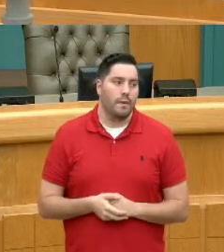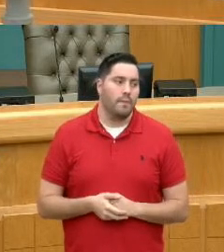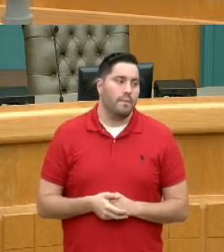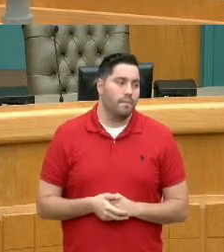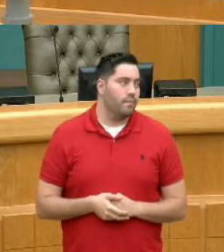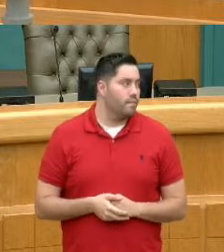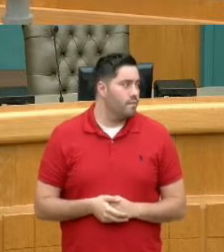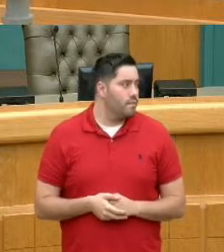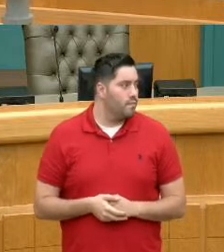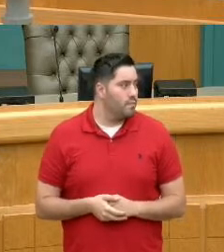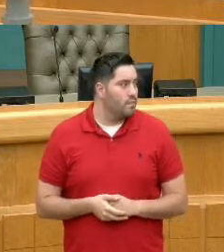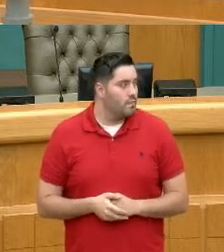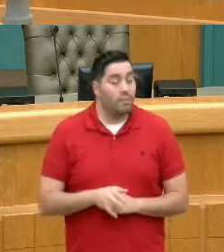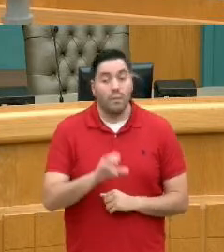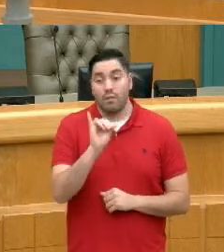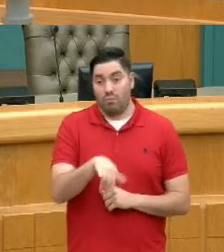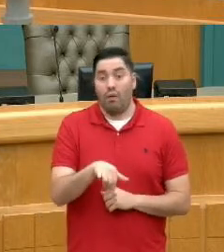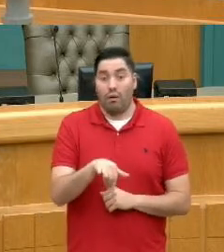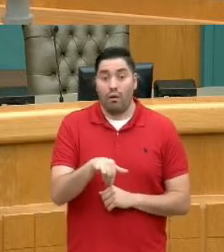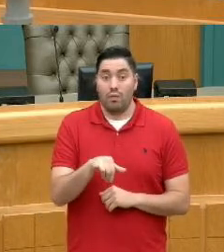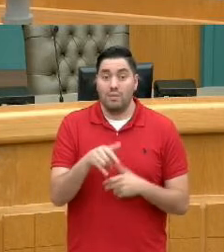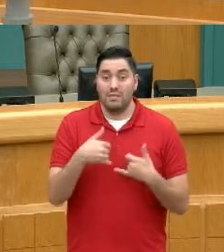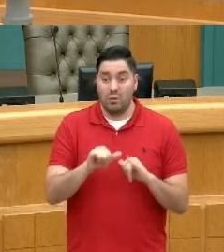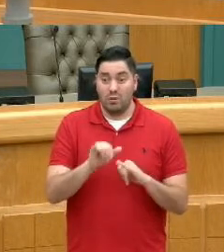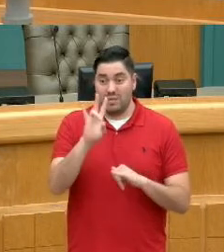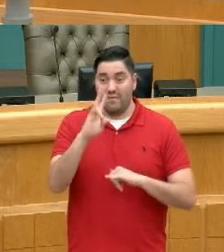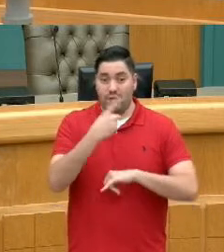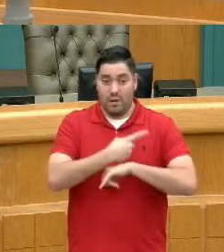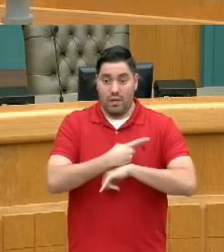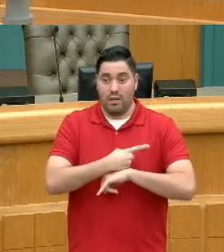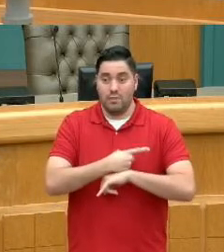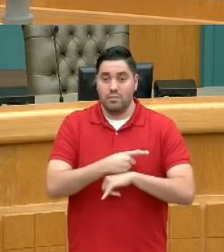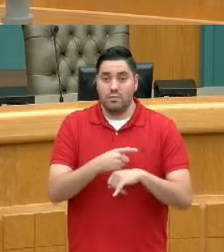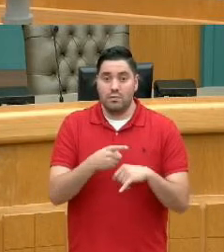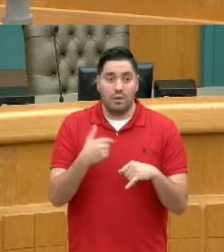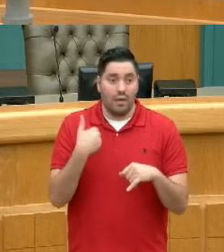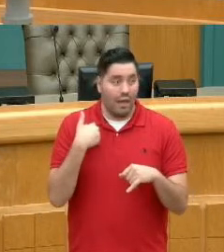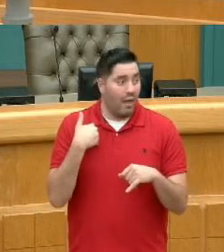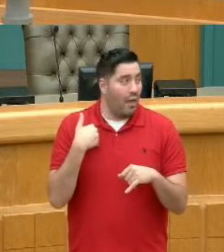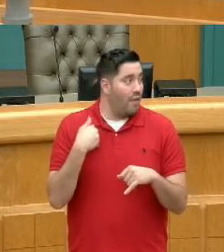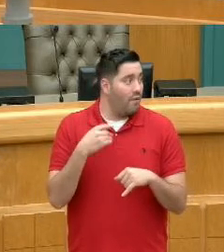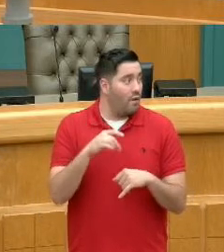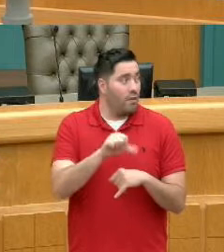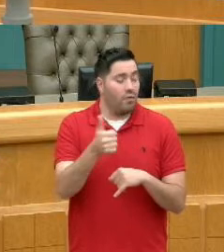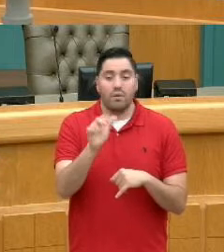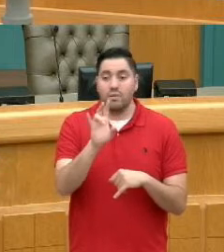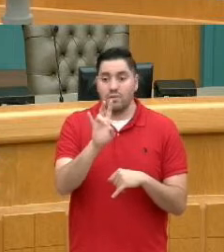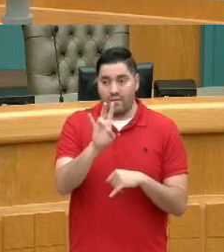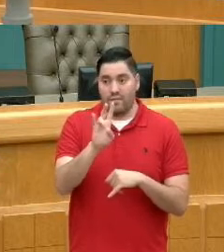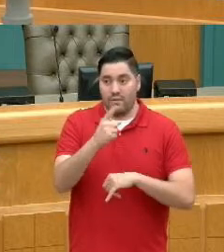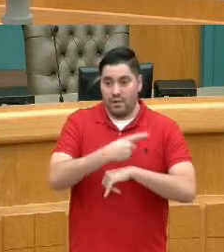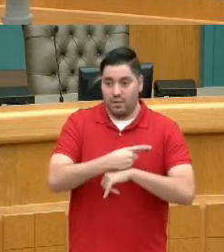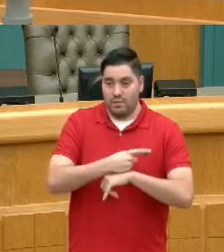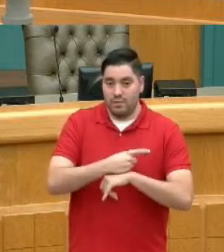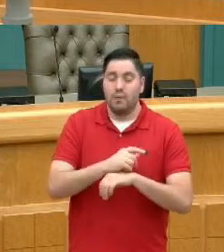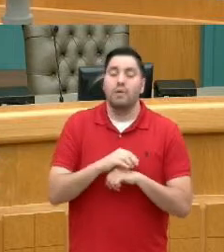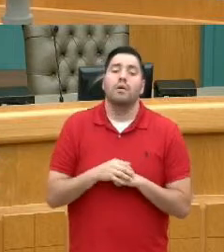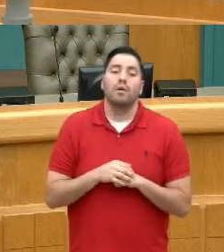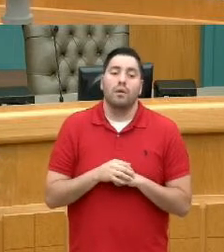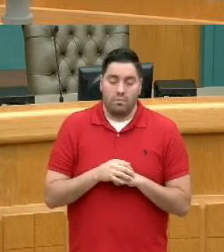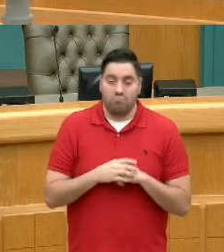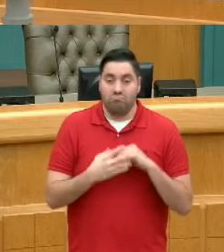And they're in that 7-day period, so they have another 7 days to go. And by next week, they'll be released, from